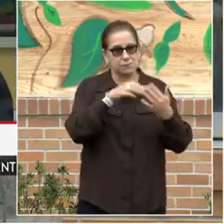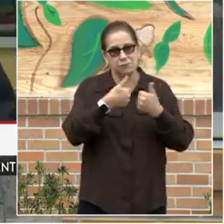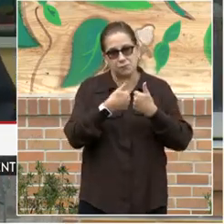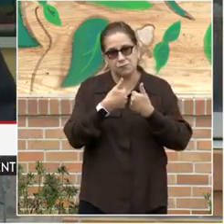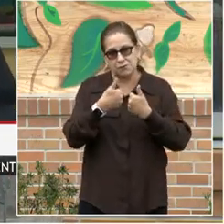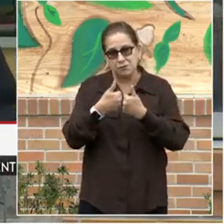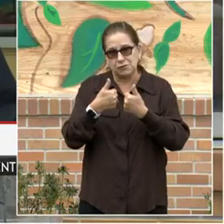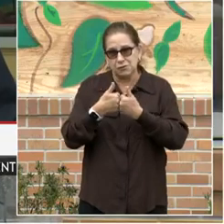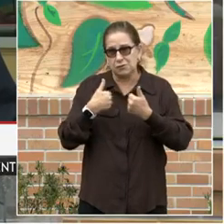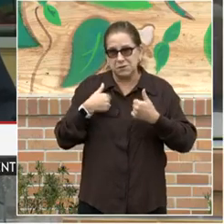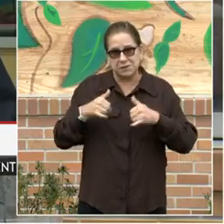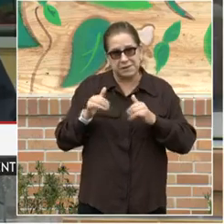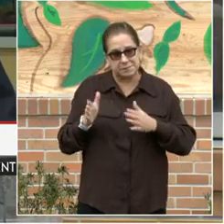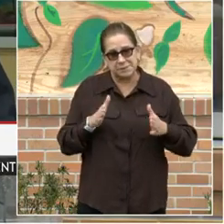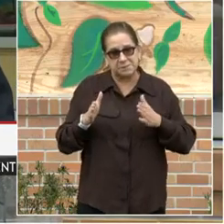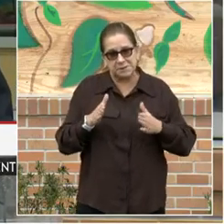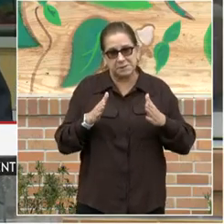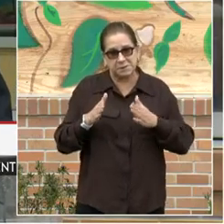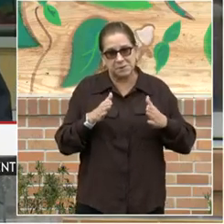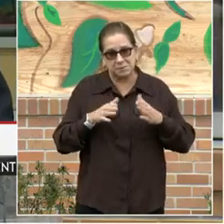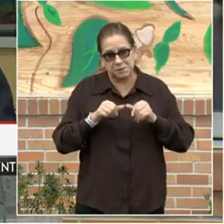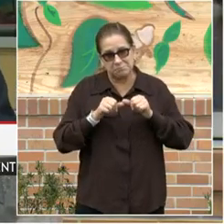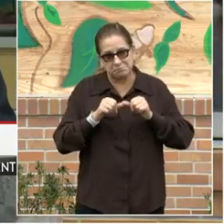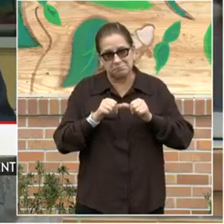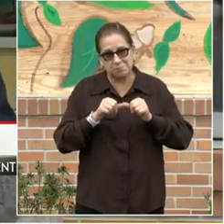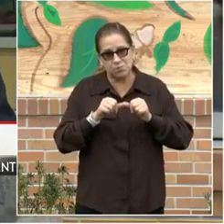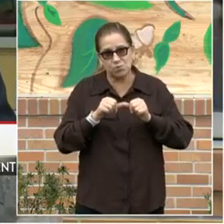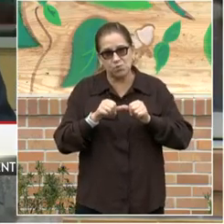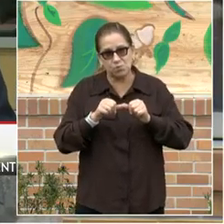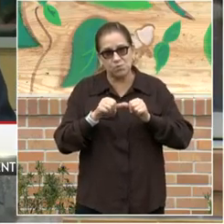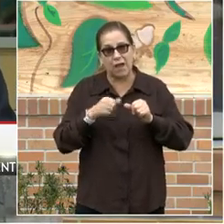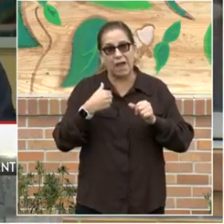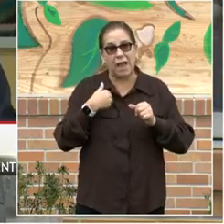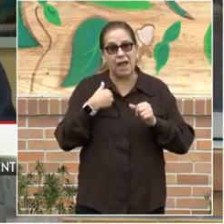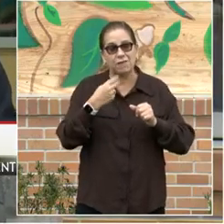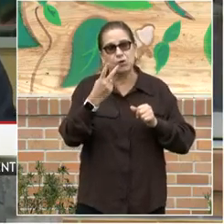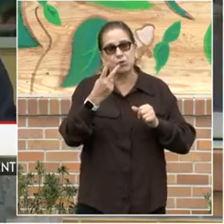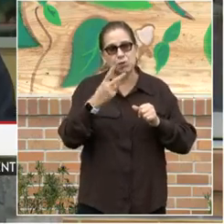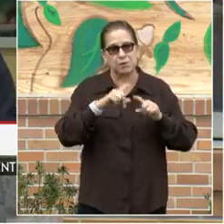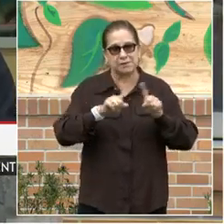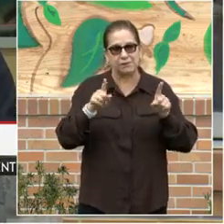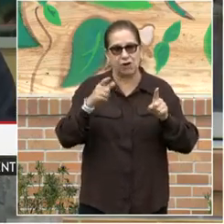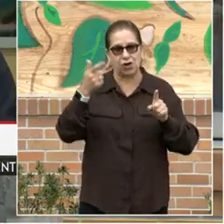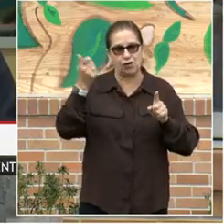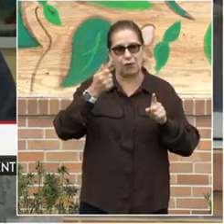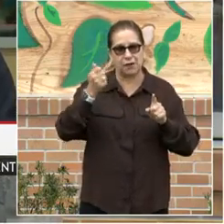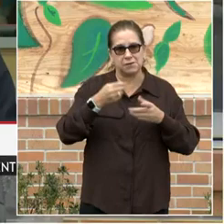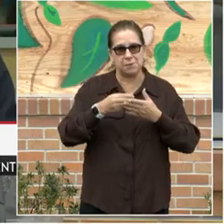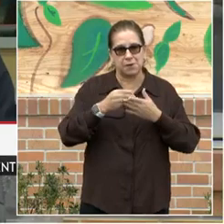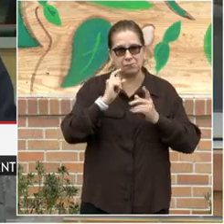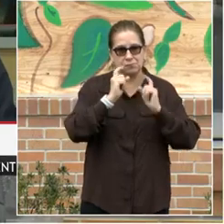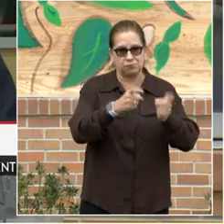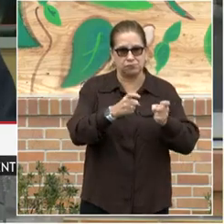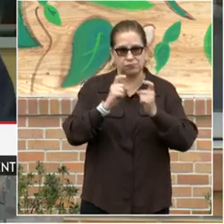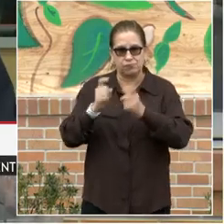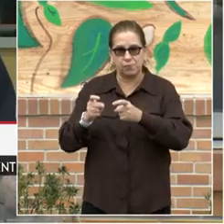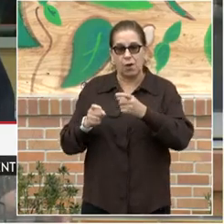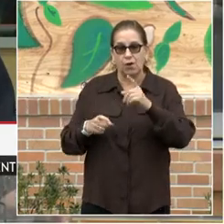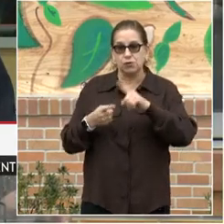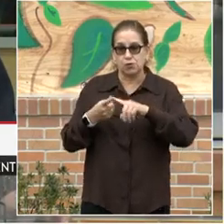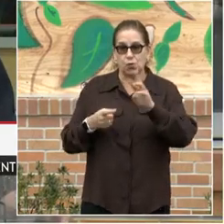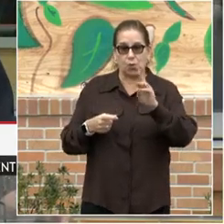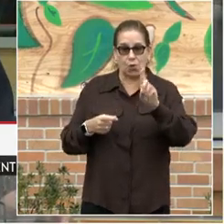And the mayor said we didn't have to just give one grant, we gave two to make sure that Ward 8 had a good foods market. Isn't that